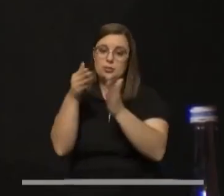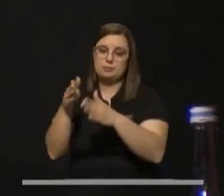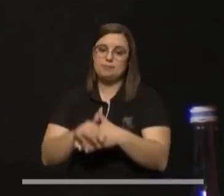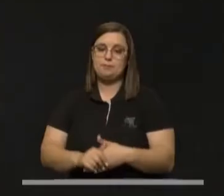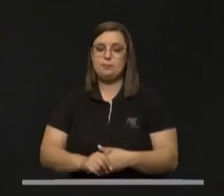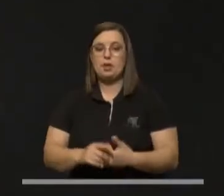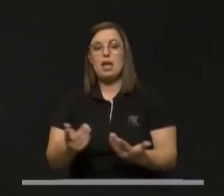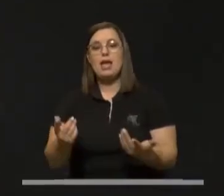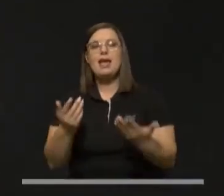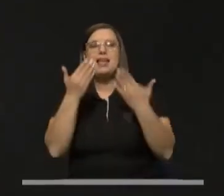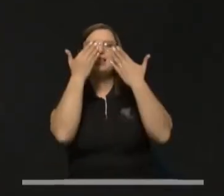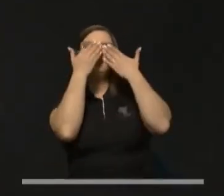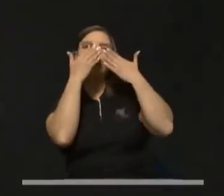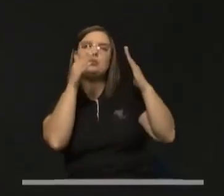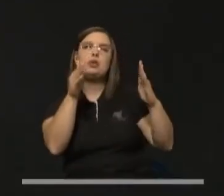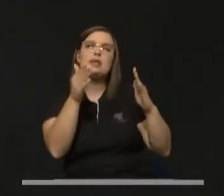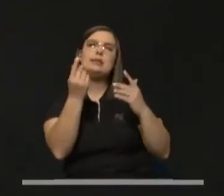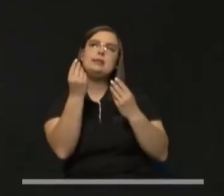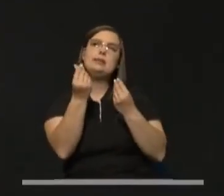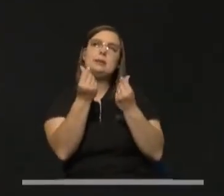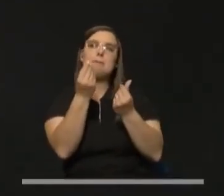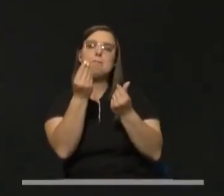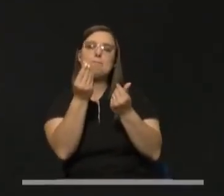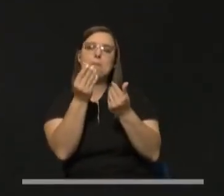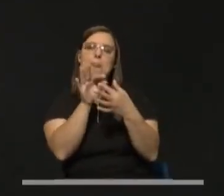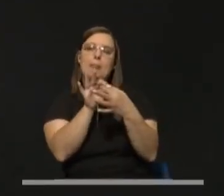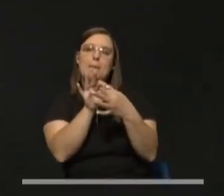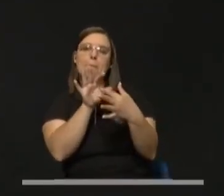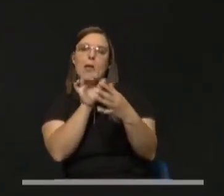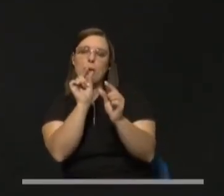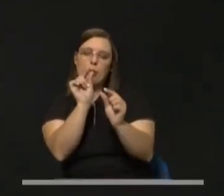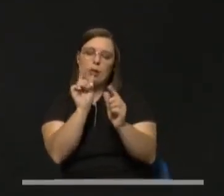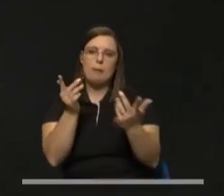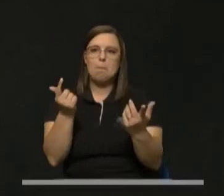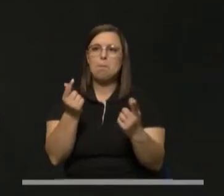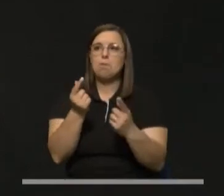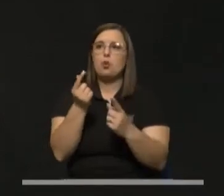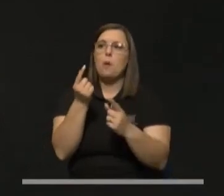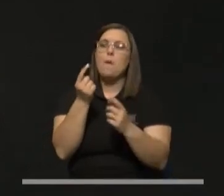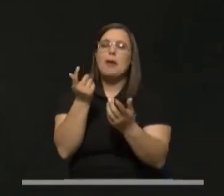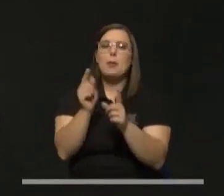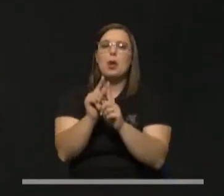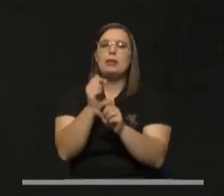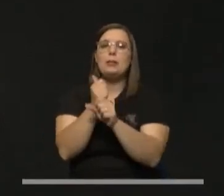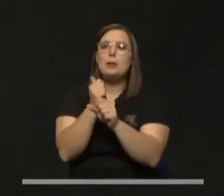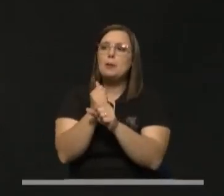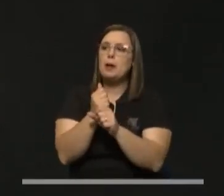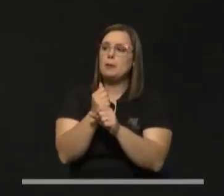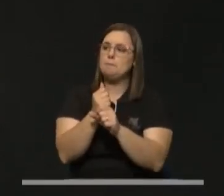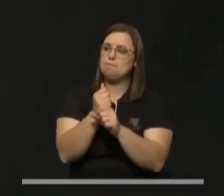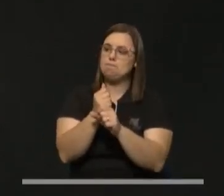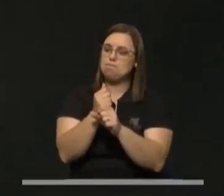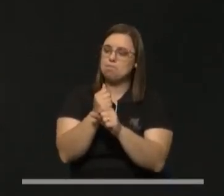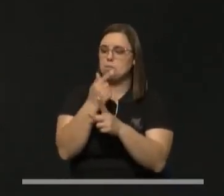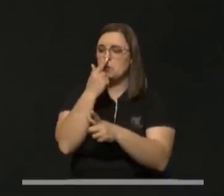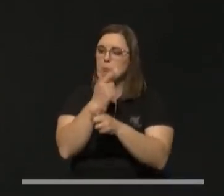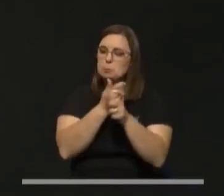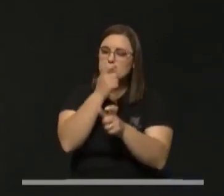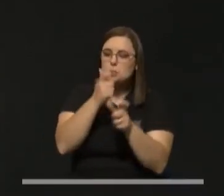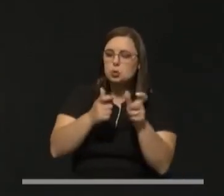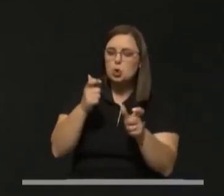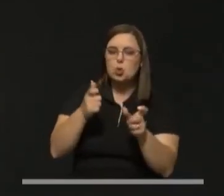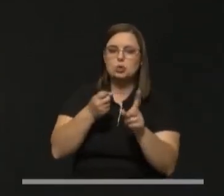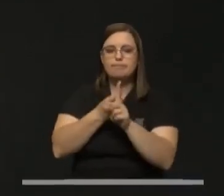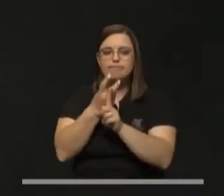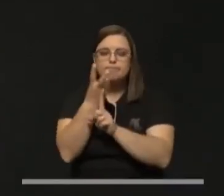technology can help this. This is a democracy, sort of an intermediate elected democracy, that is the role that